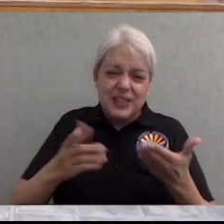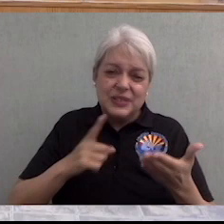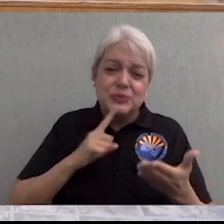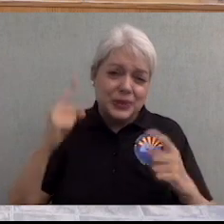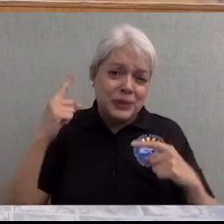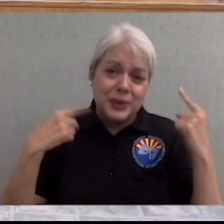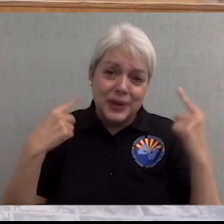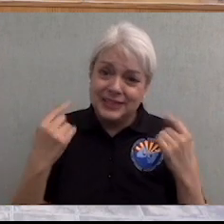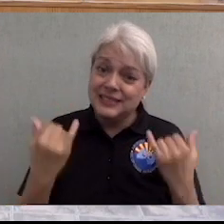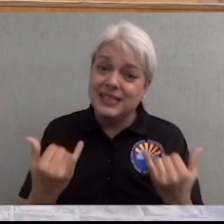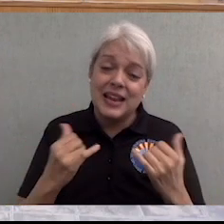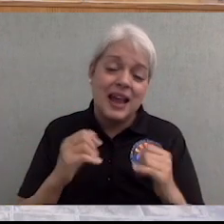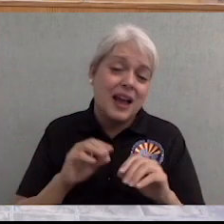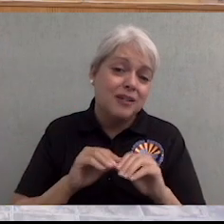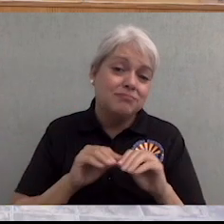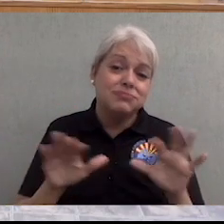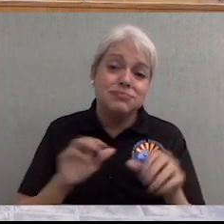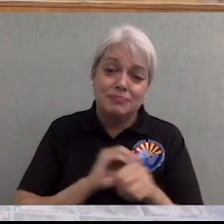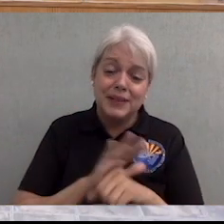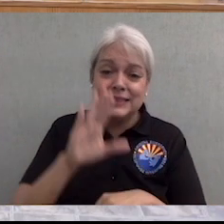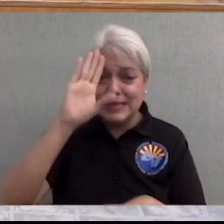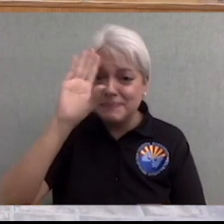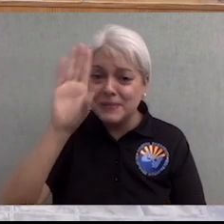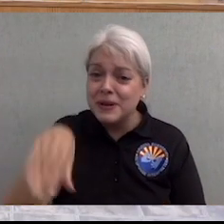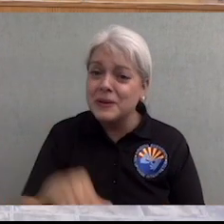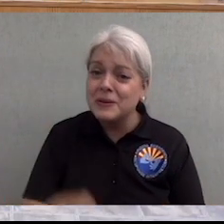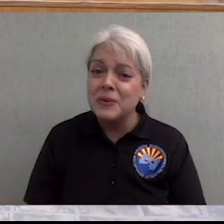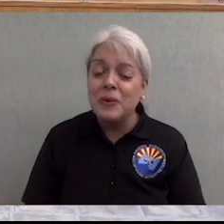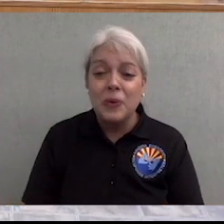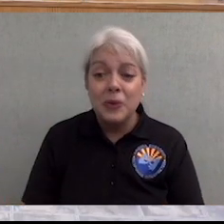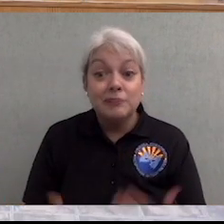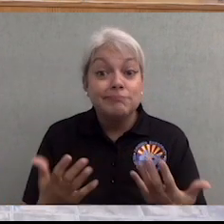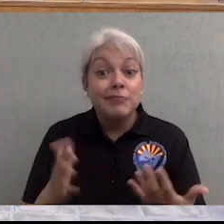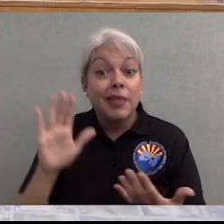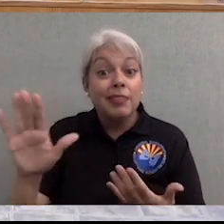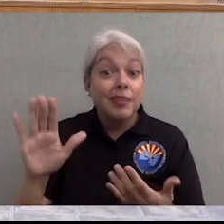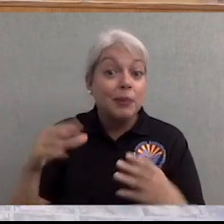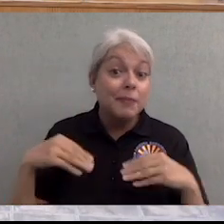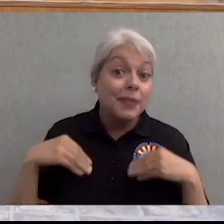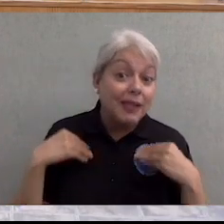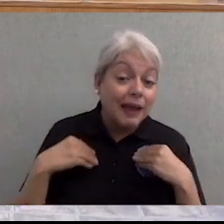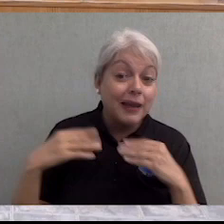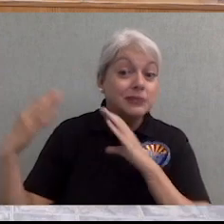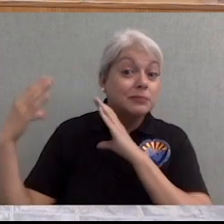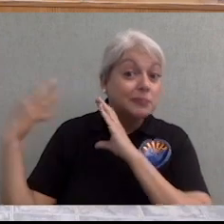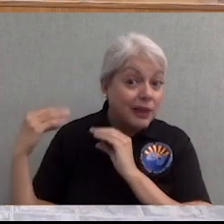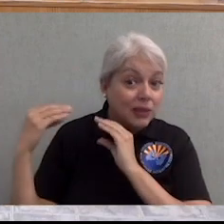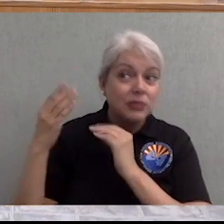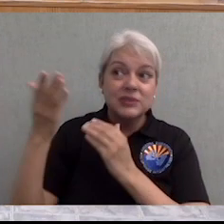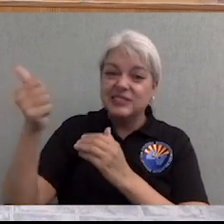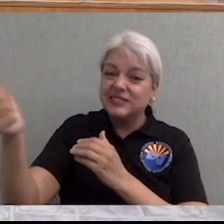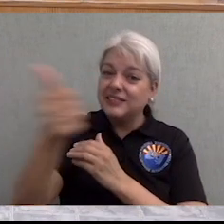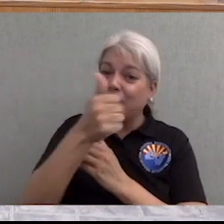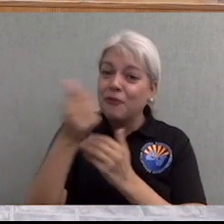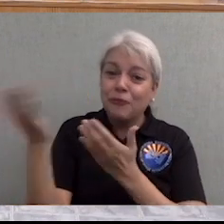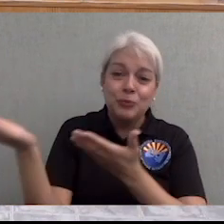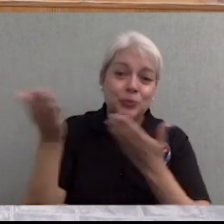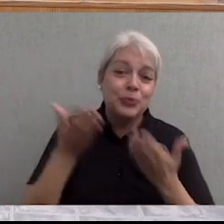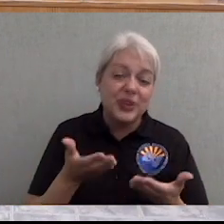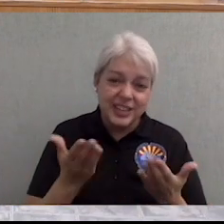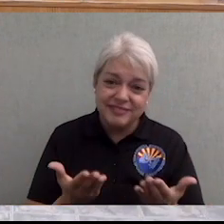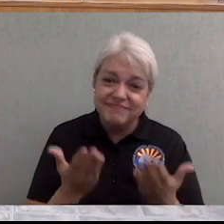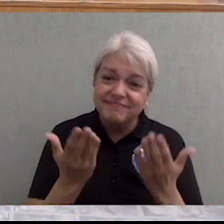going. So sleeping equipment like blankets and pillows. So we kind of asked to try to keep it